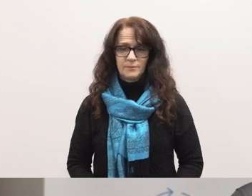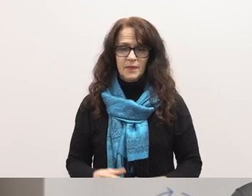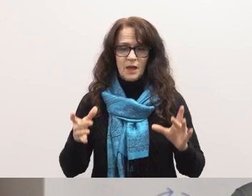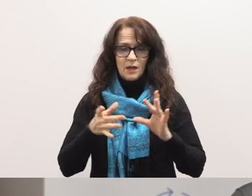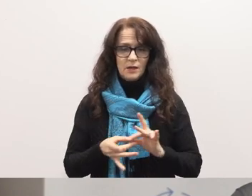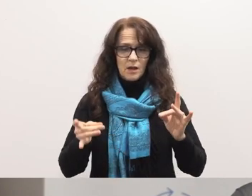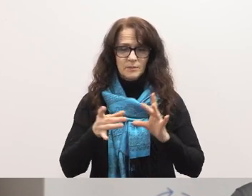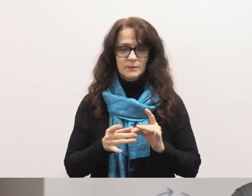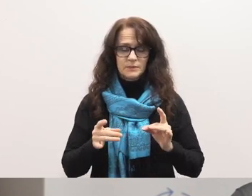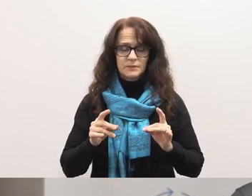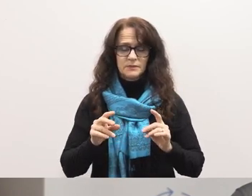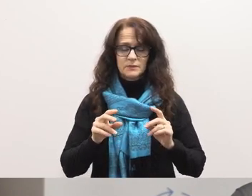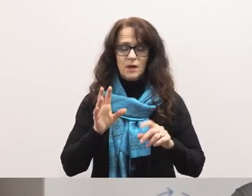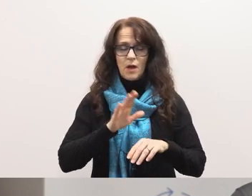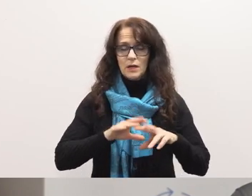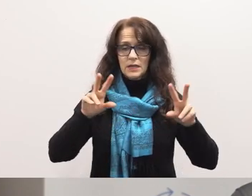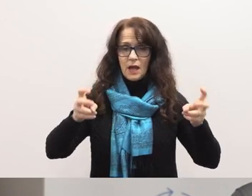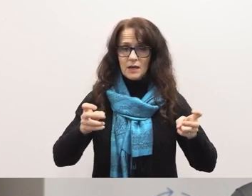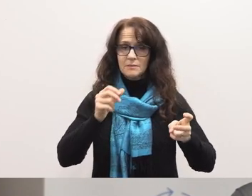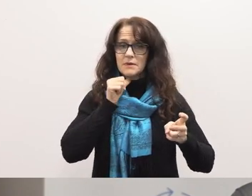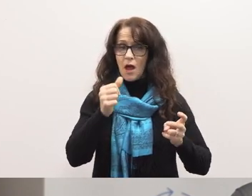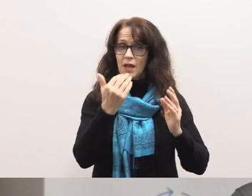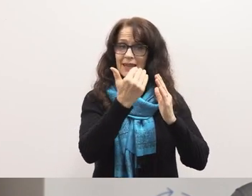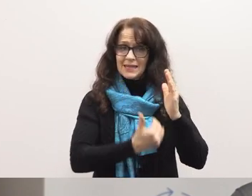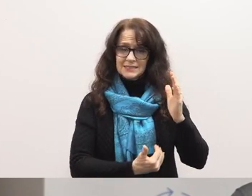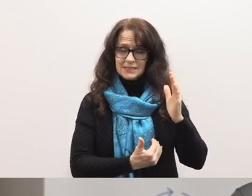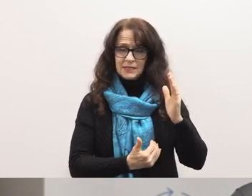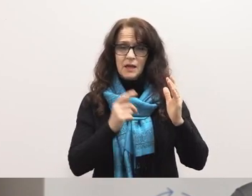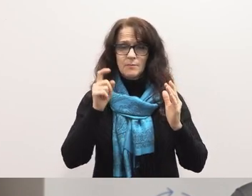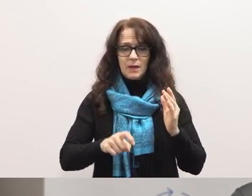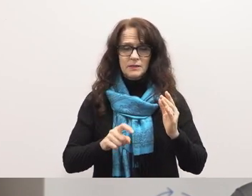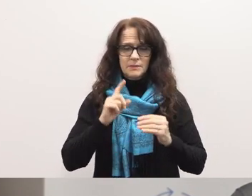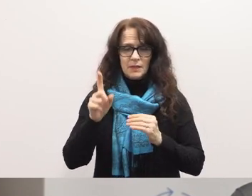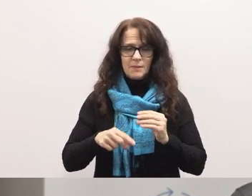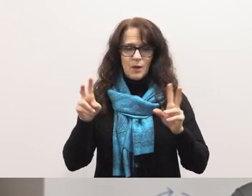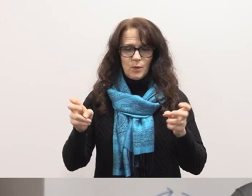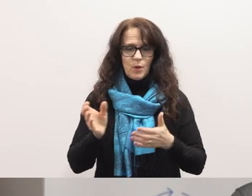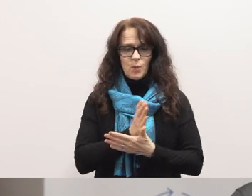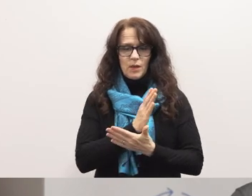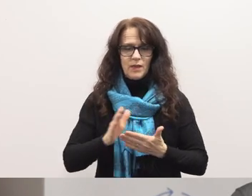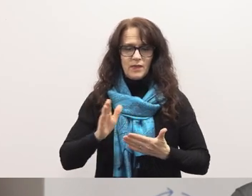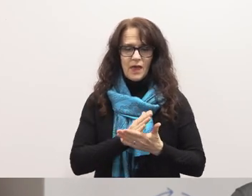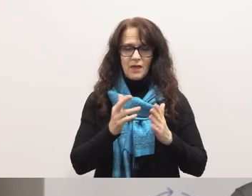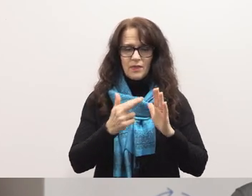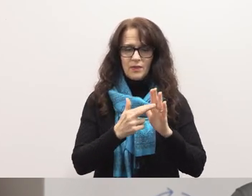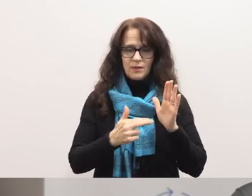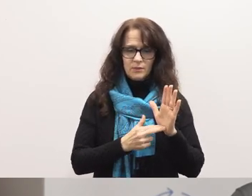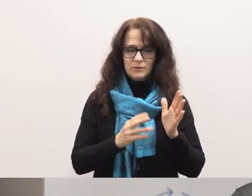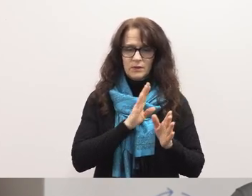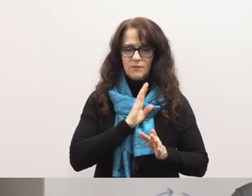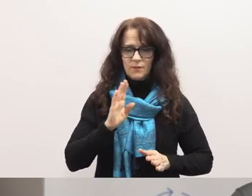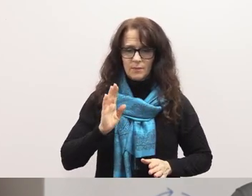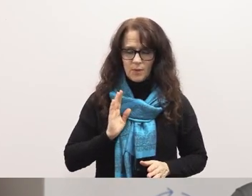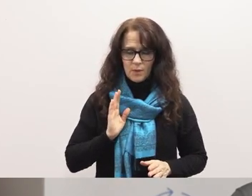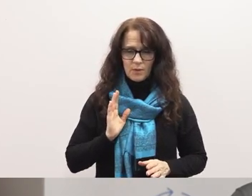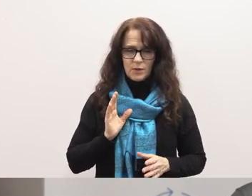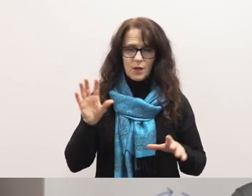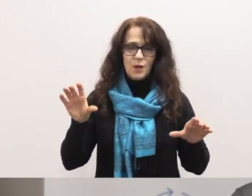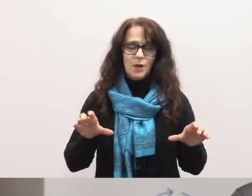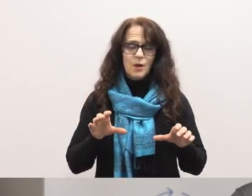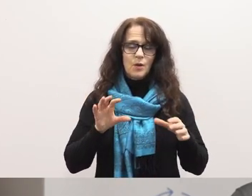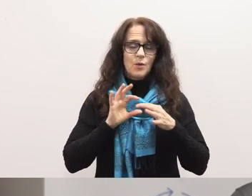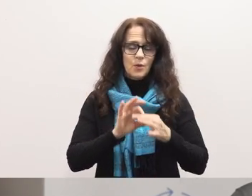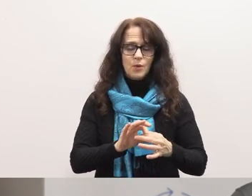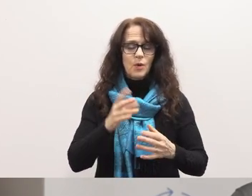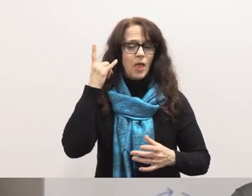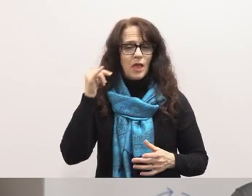Comments on an item not listed for discussion today must be about issues that are within the jurisdiction of the board. Please note that due to California